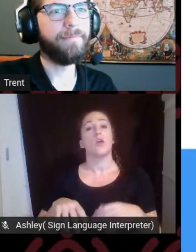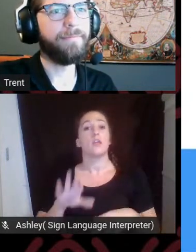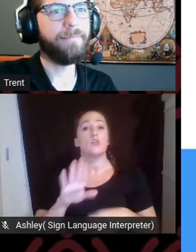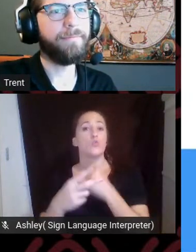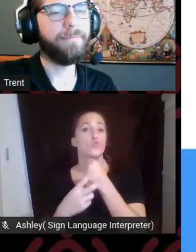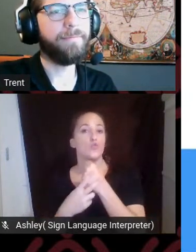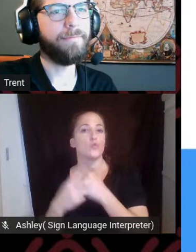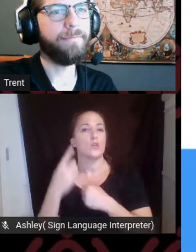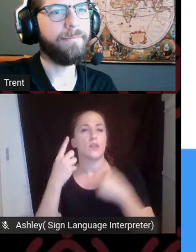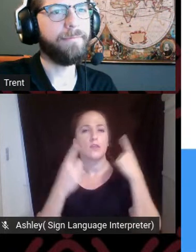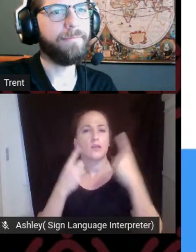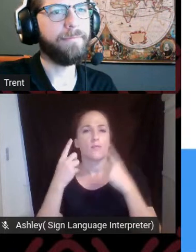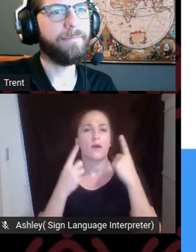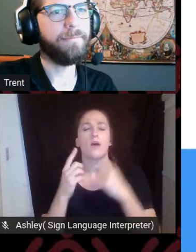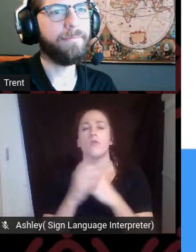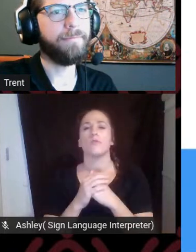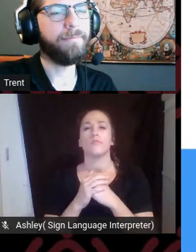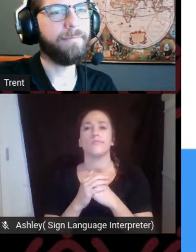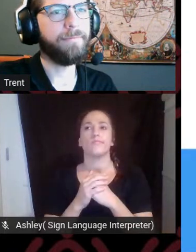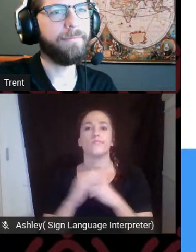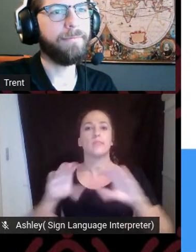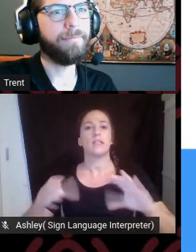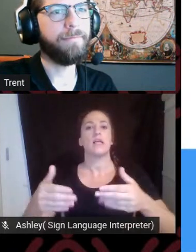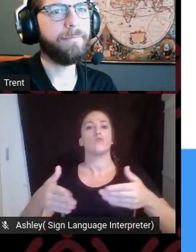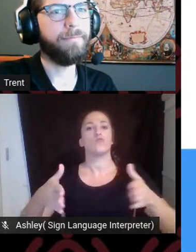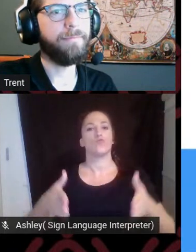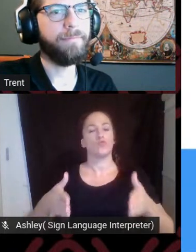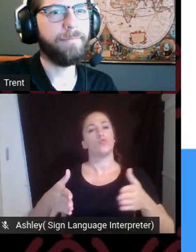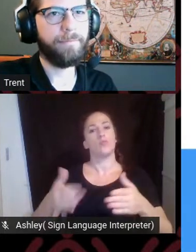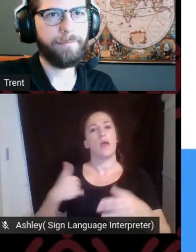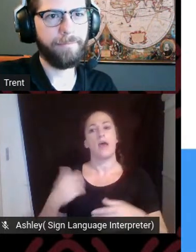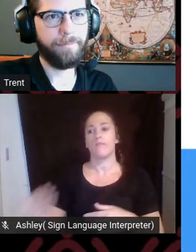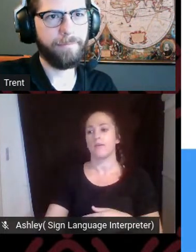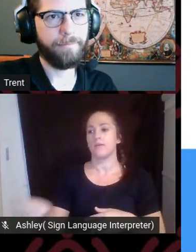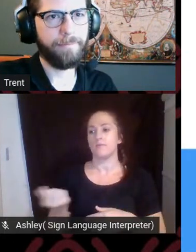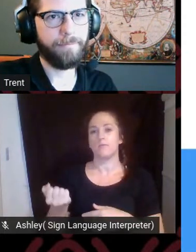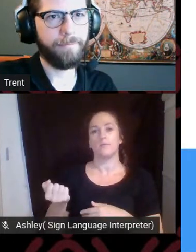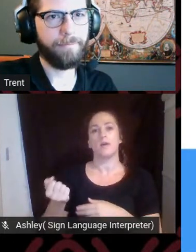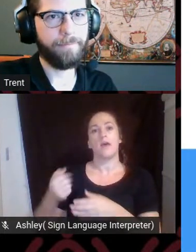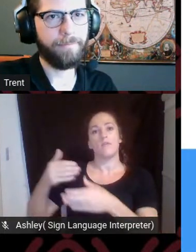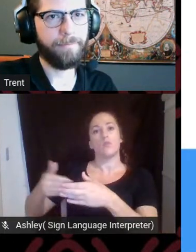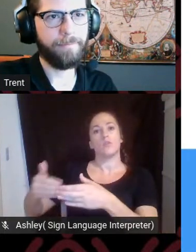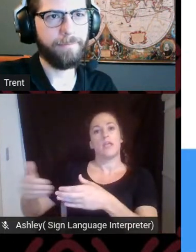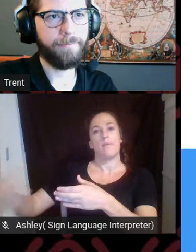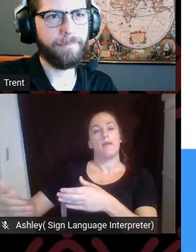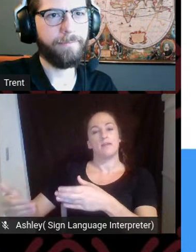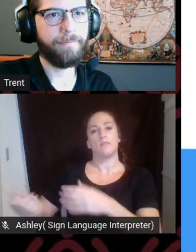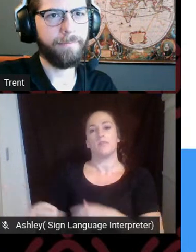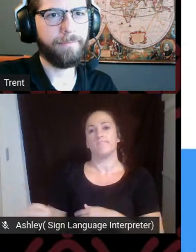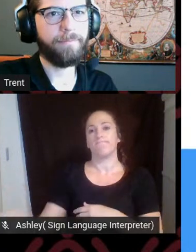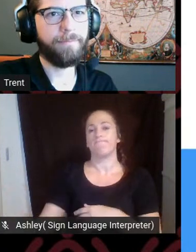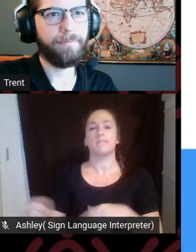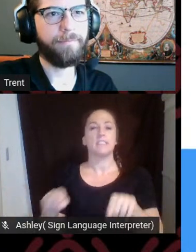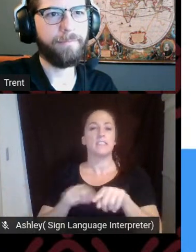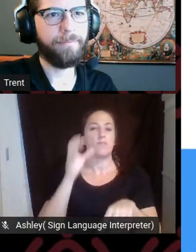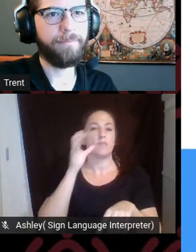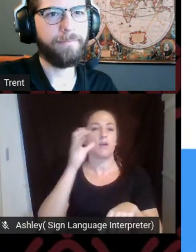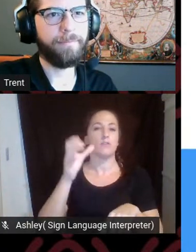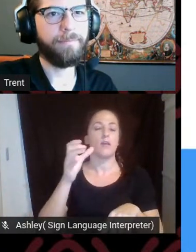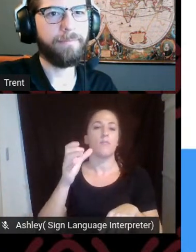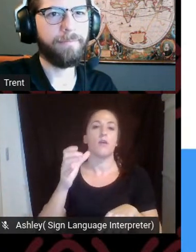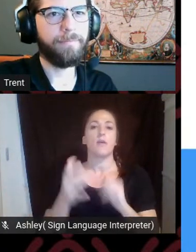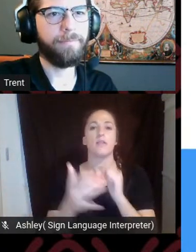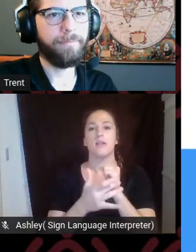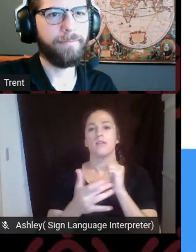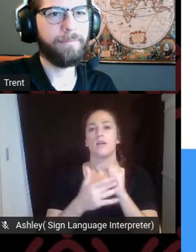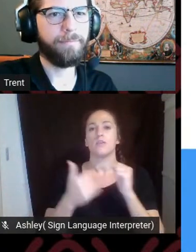Think about your filing cabinet that you used to have in your classroom. Your Google Drive is that storage cabinet, but it's in the cloud. It's accessible to you from